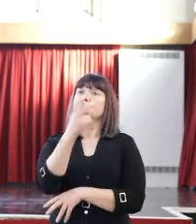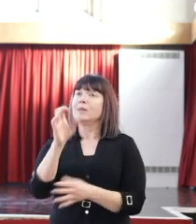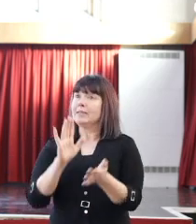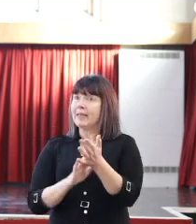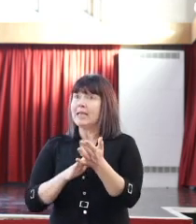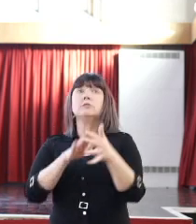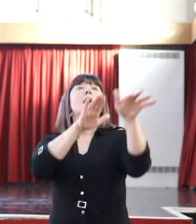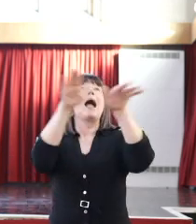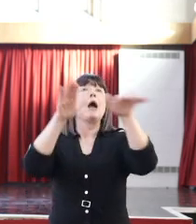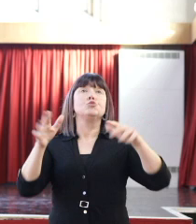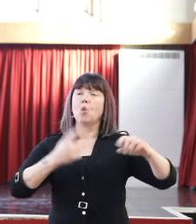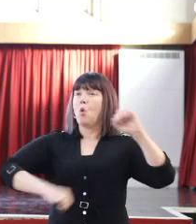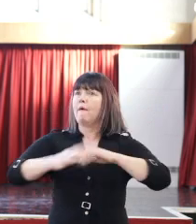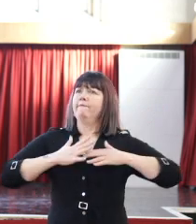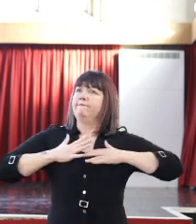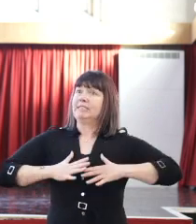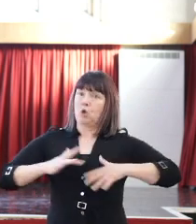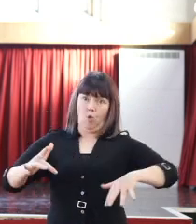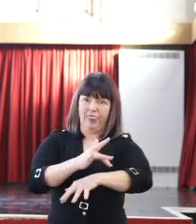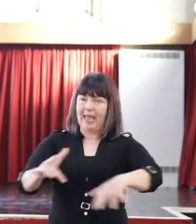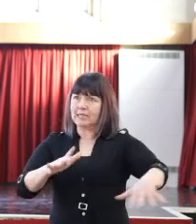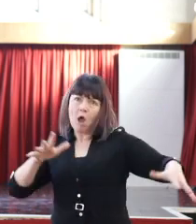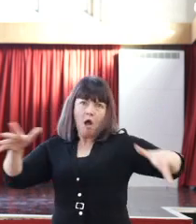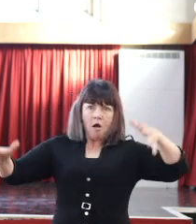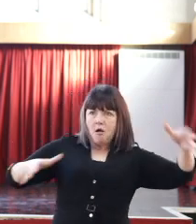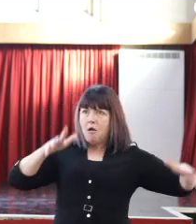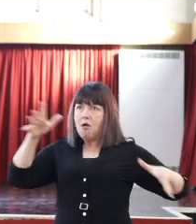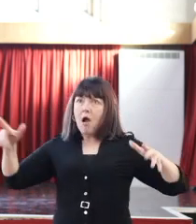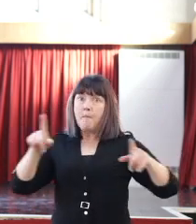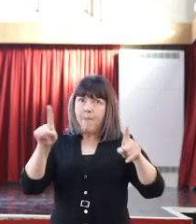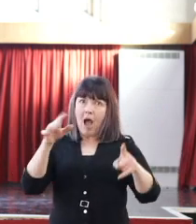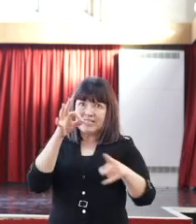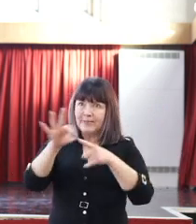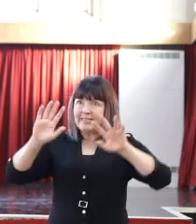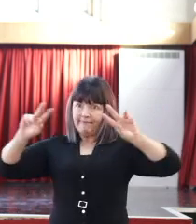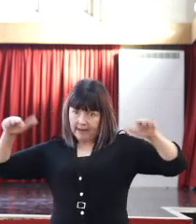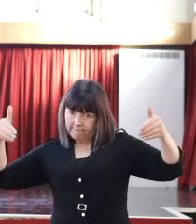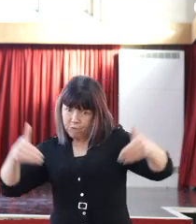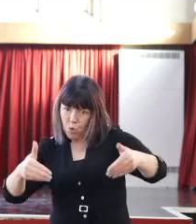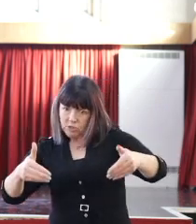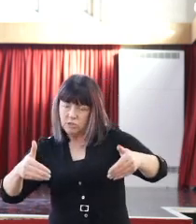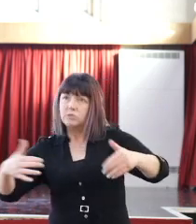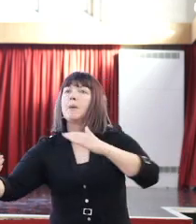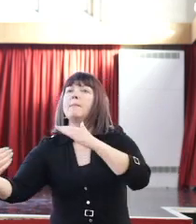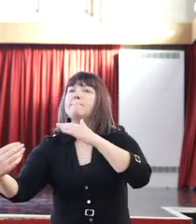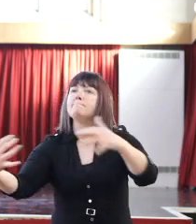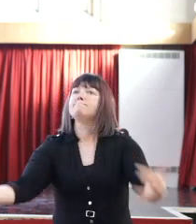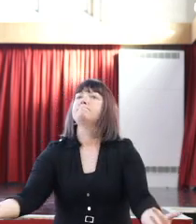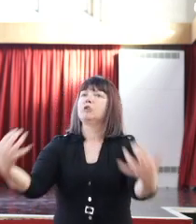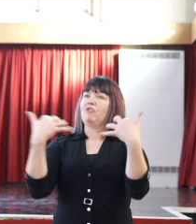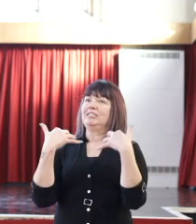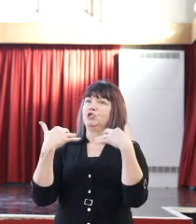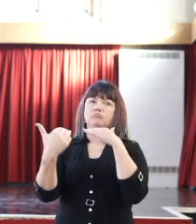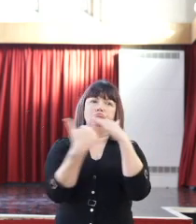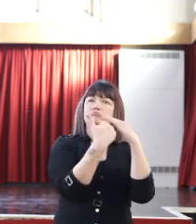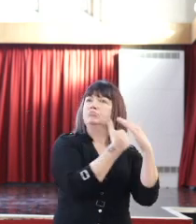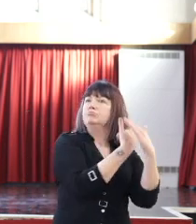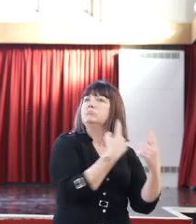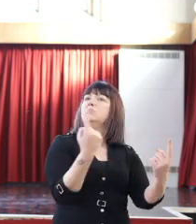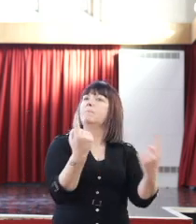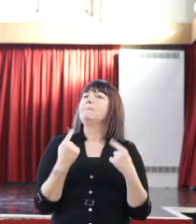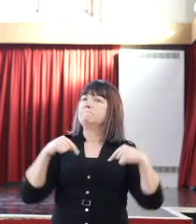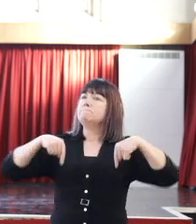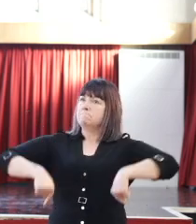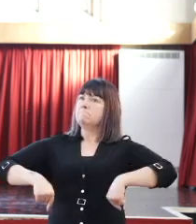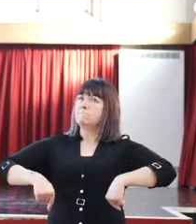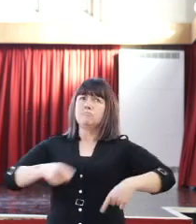piece looking at some specific stories of migration and how actually Norfolk is very welcoming and making